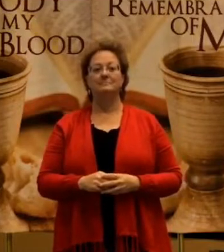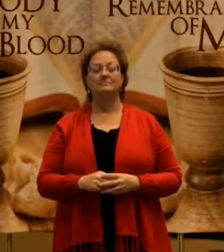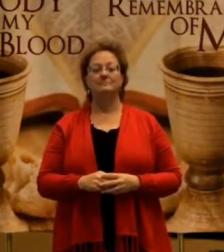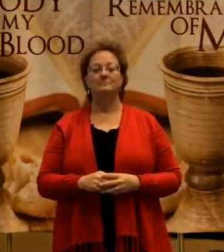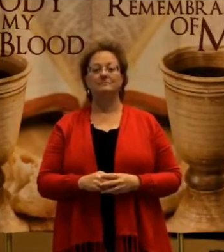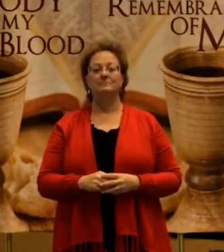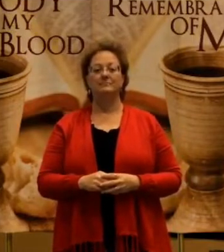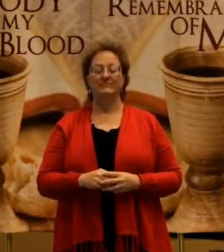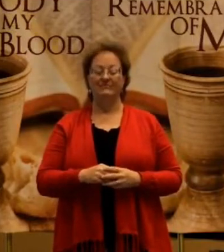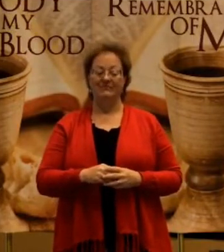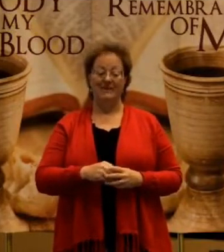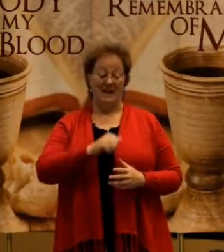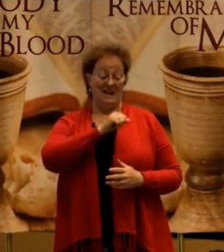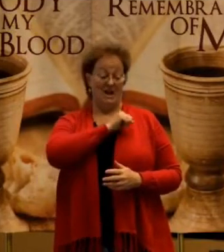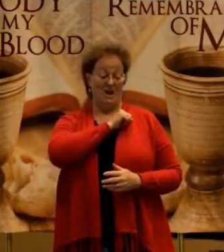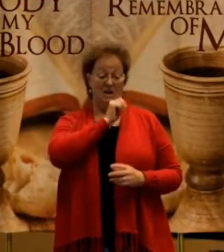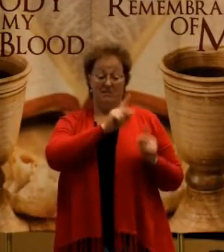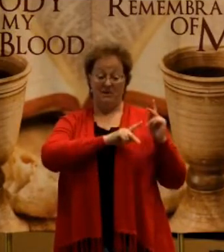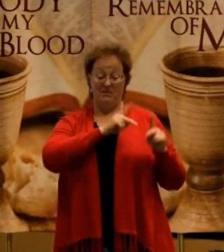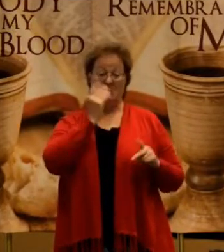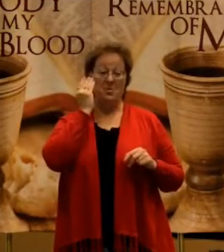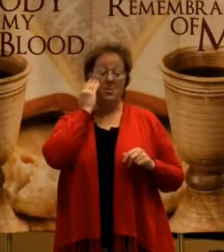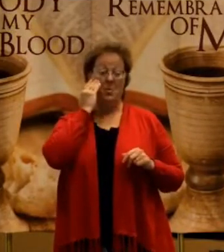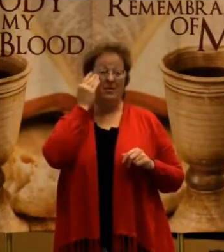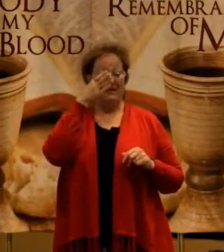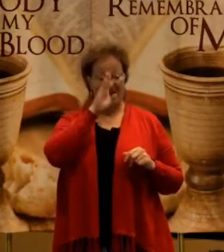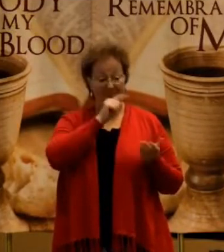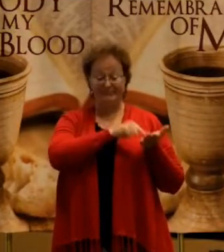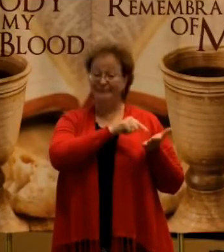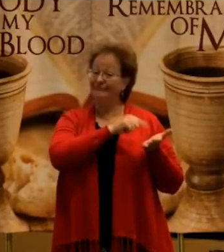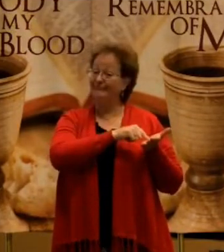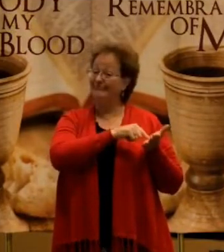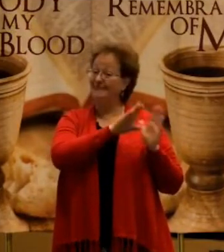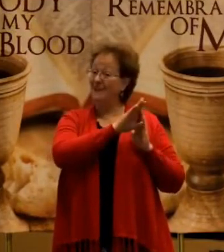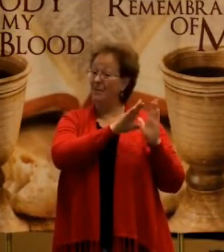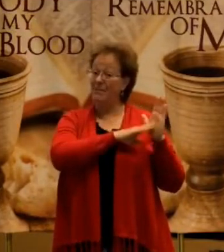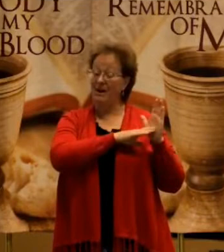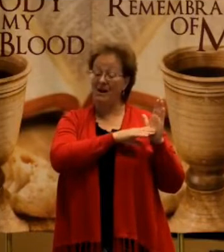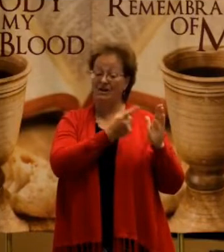Aaron and the people knew what God had commanded them to do and not to do.